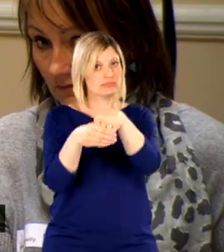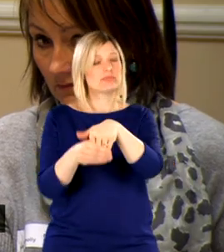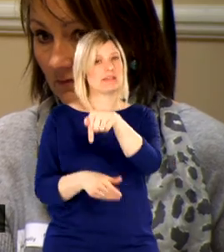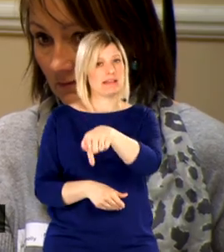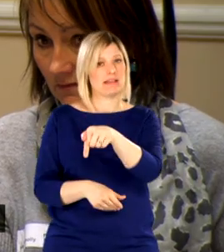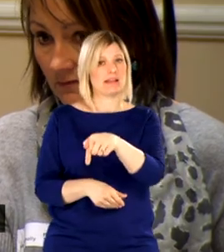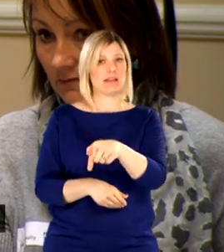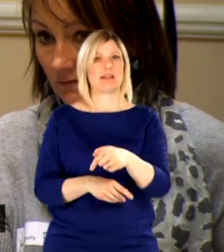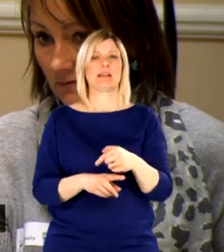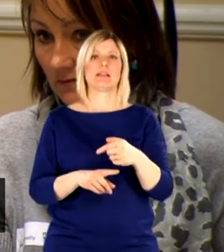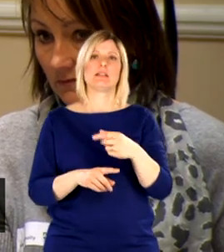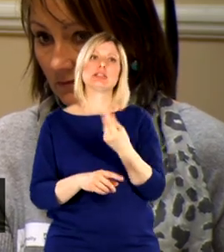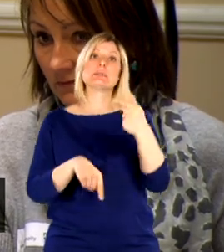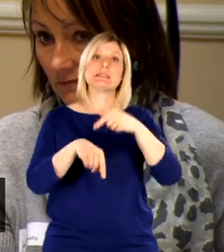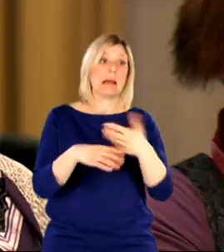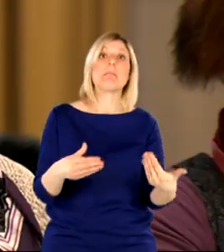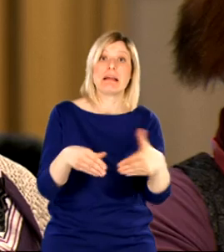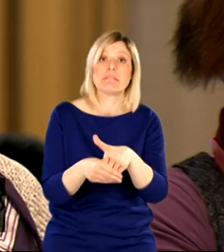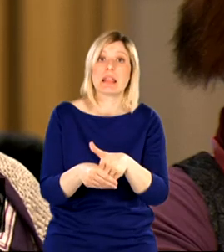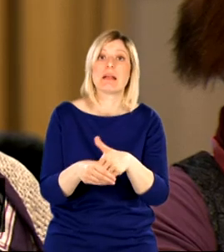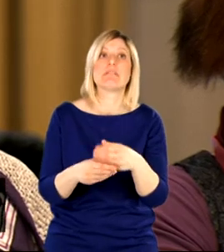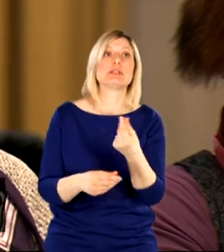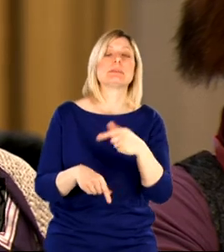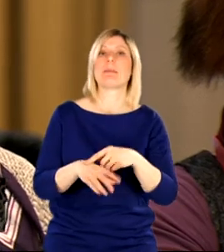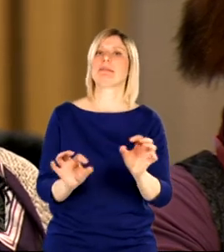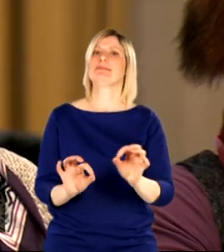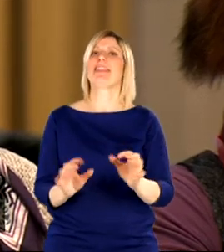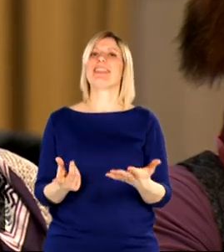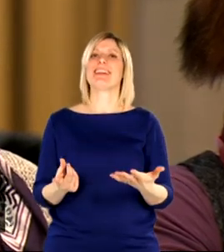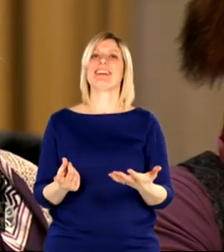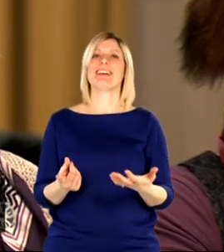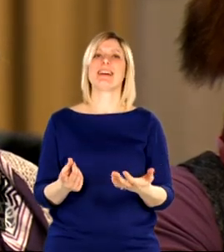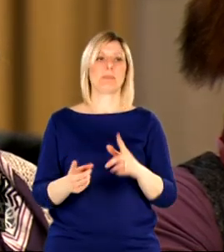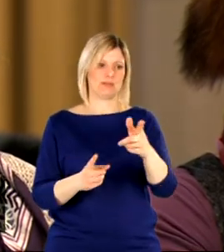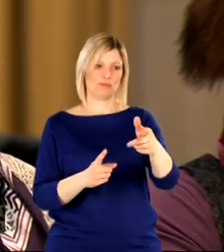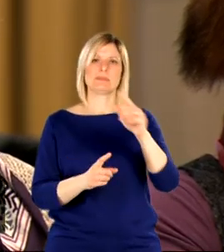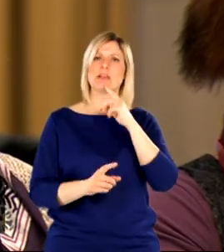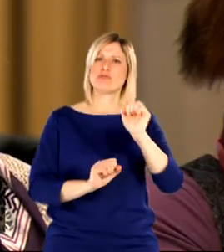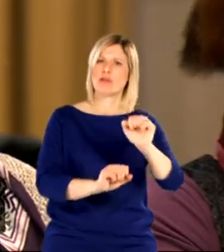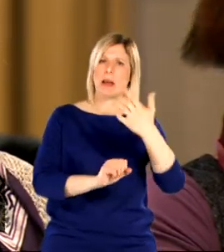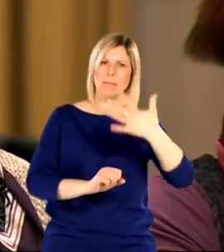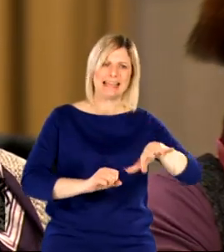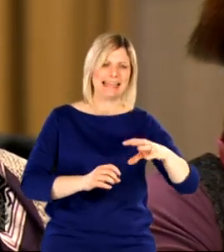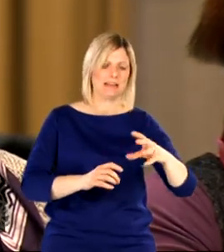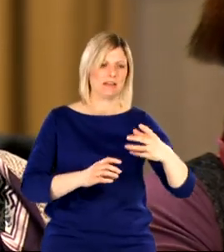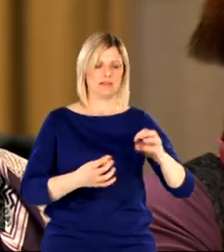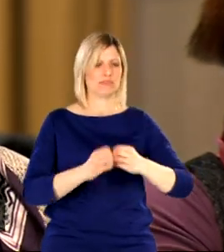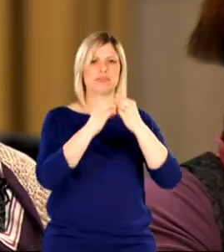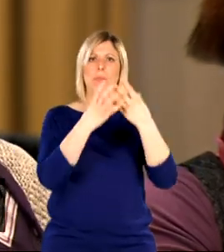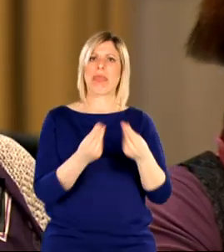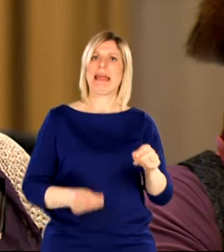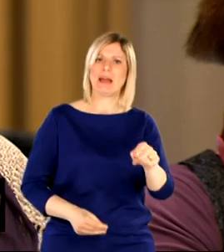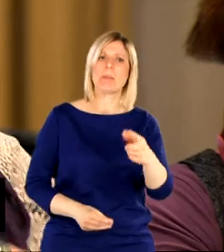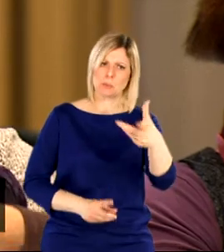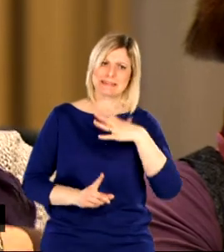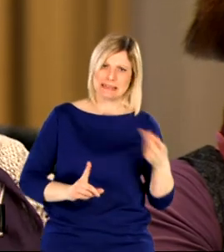and we talked about how different ways, how sometimes it happens, sometimes it doesn't. You were concerned they'd sort of done yours without you, and you hadn't even seen it, so we